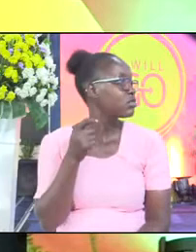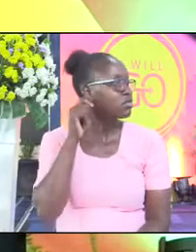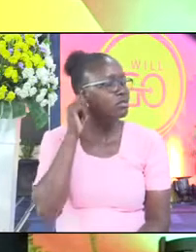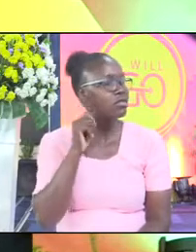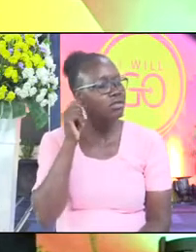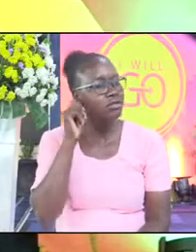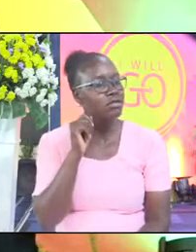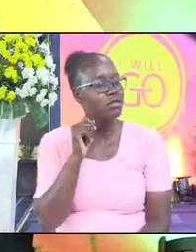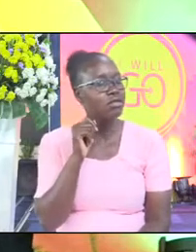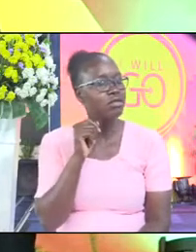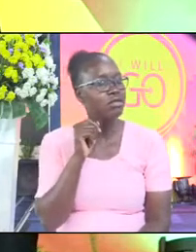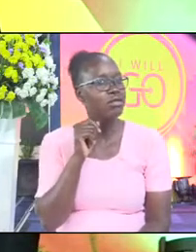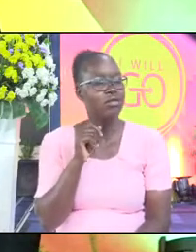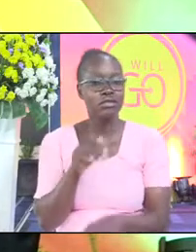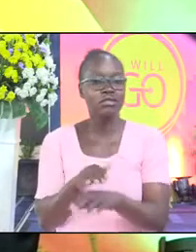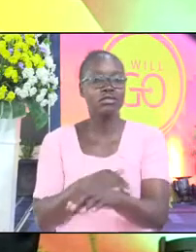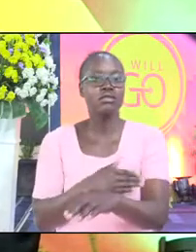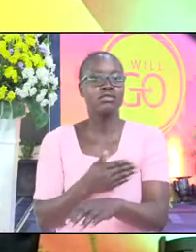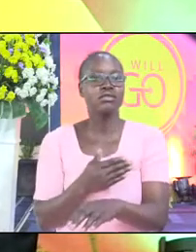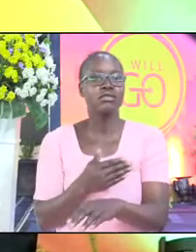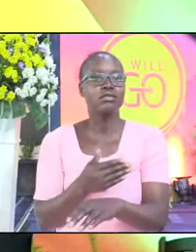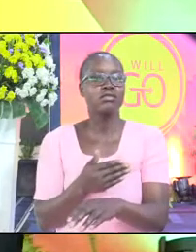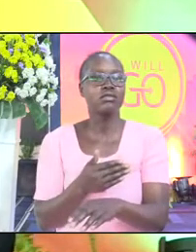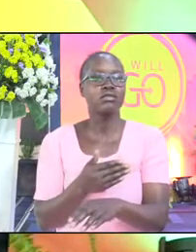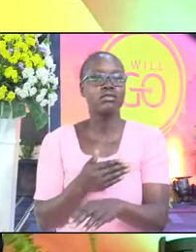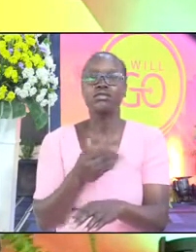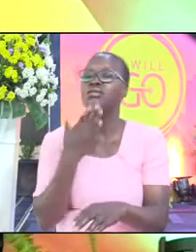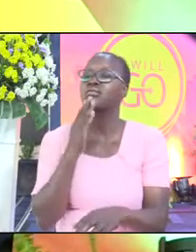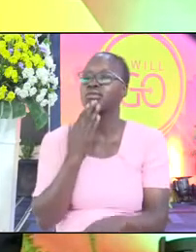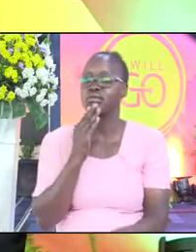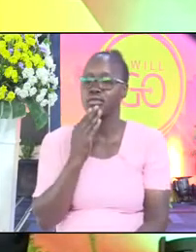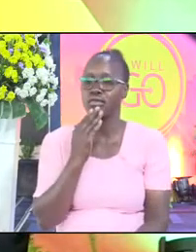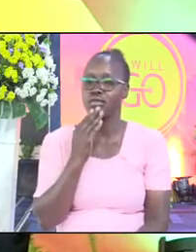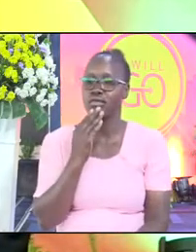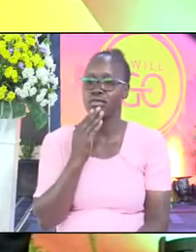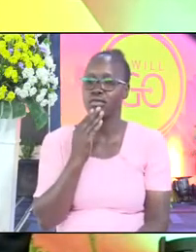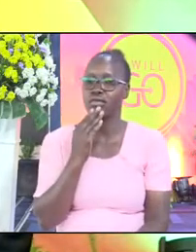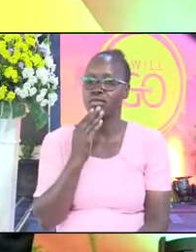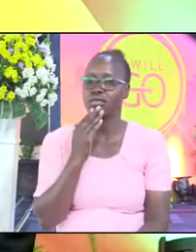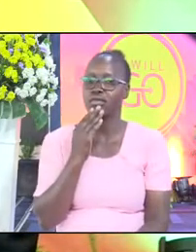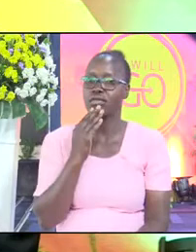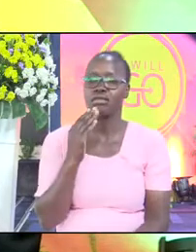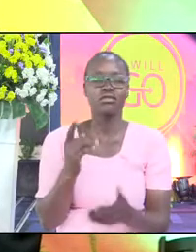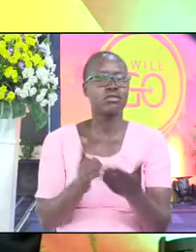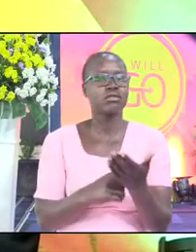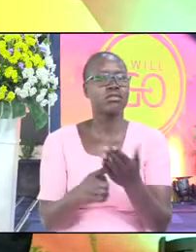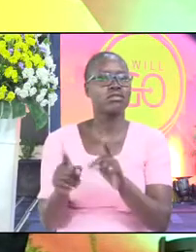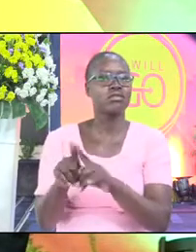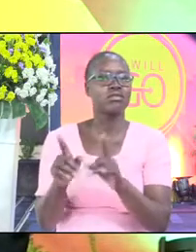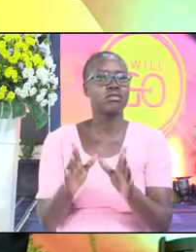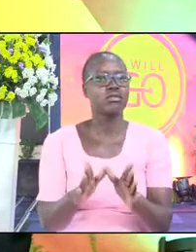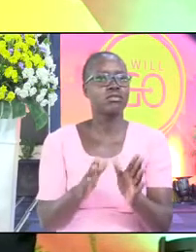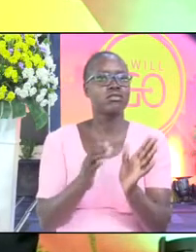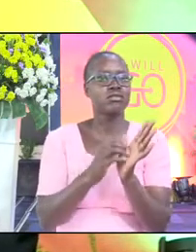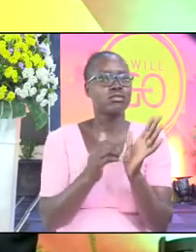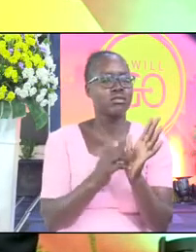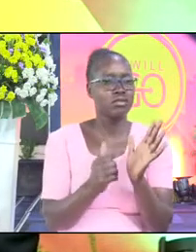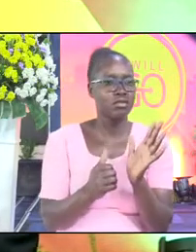Kalenjin, Kikuyu, Luya, come on now,